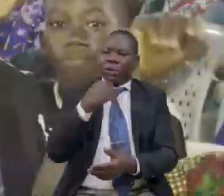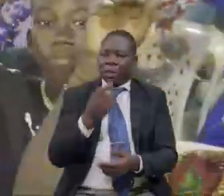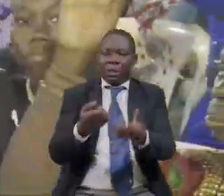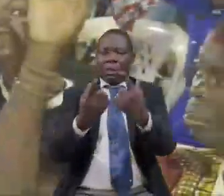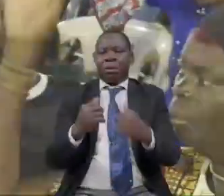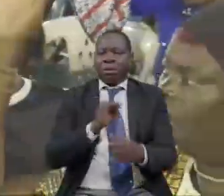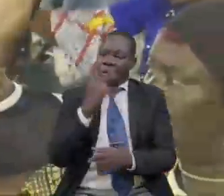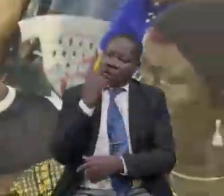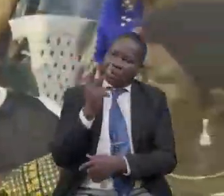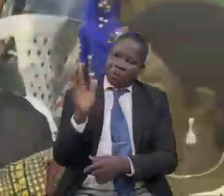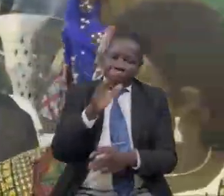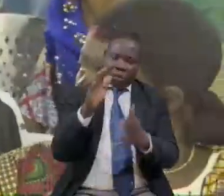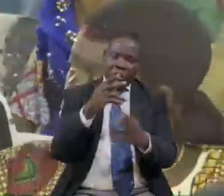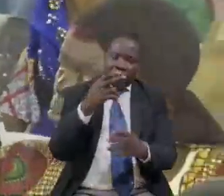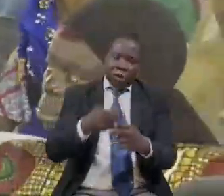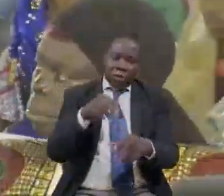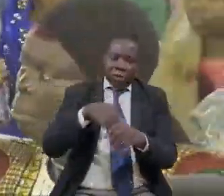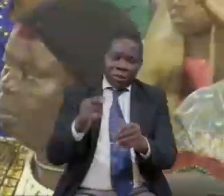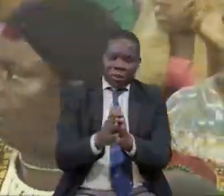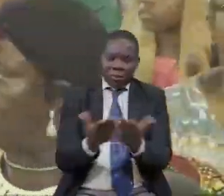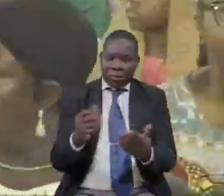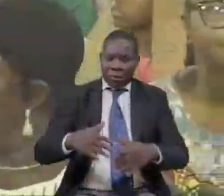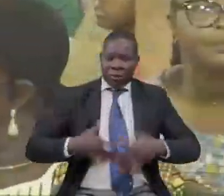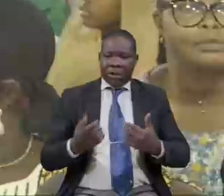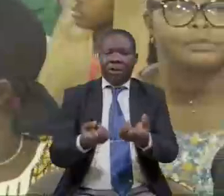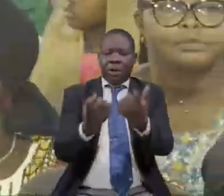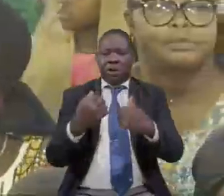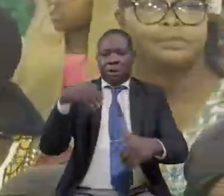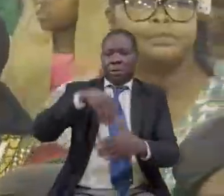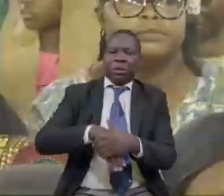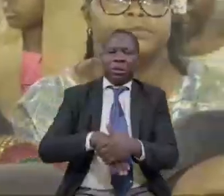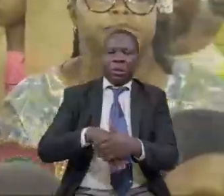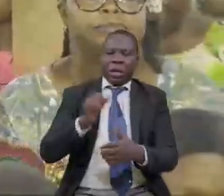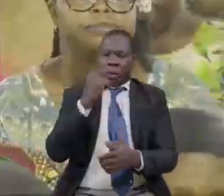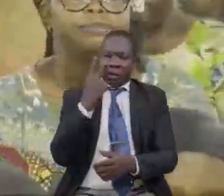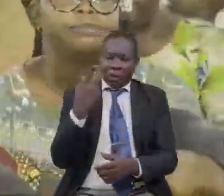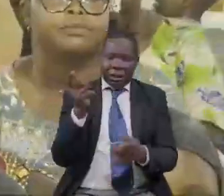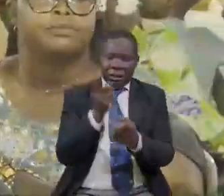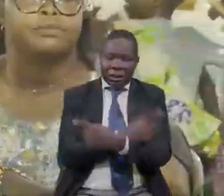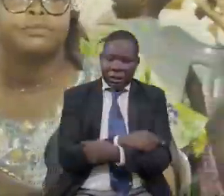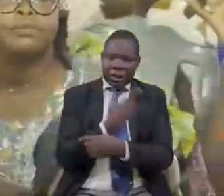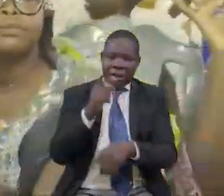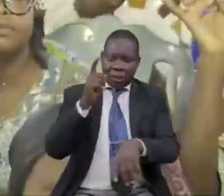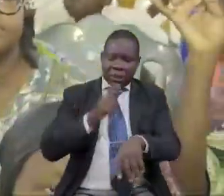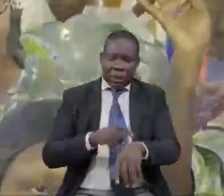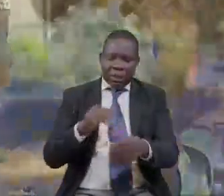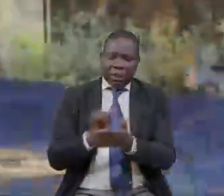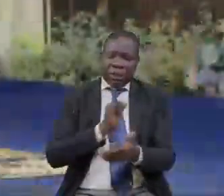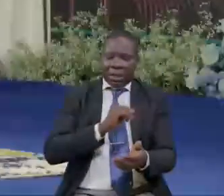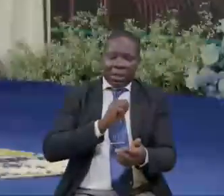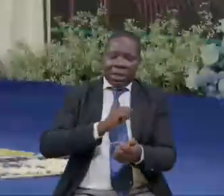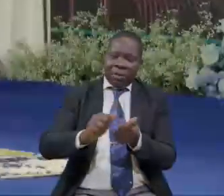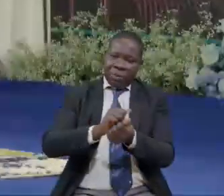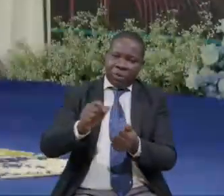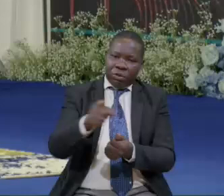of life. Come on in. I see the day, the time I purged you, I pardoned you, and I